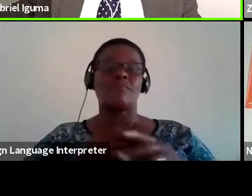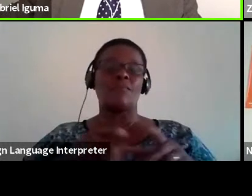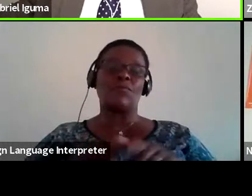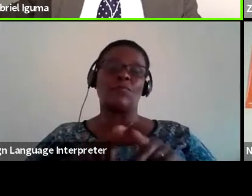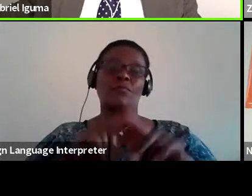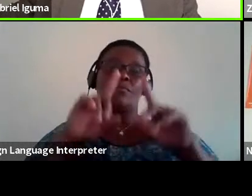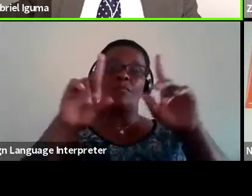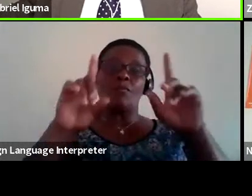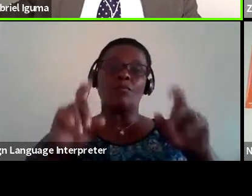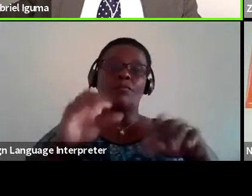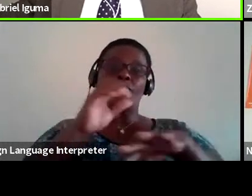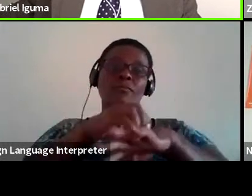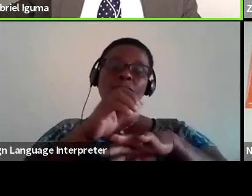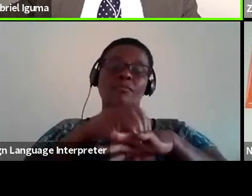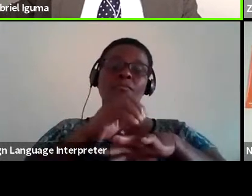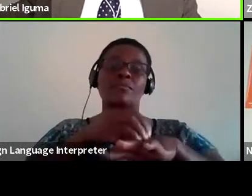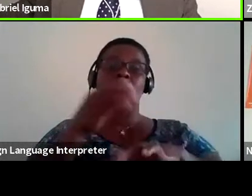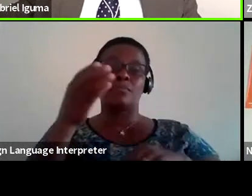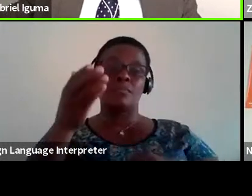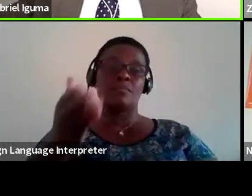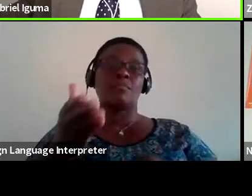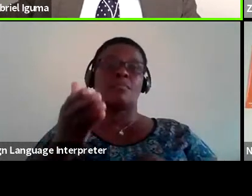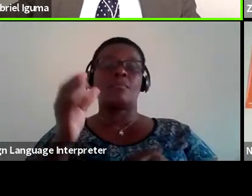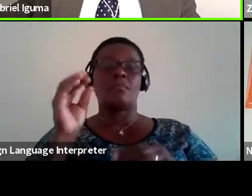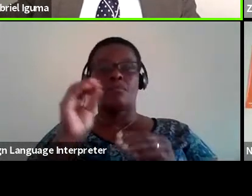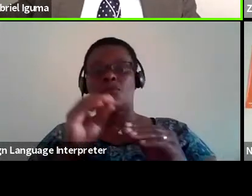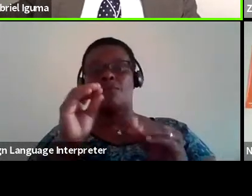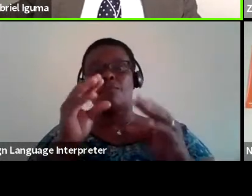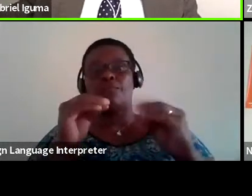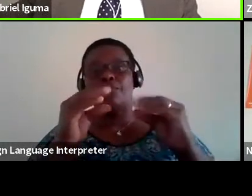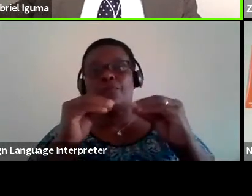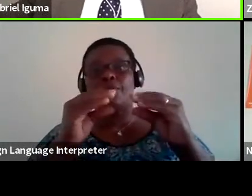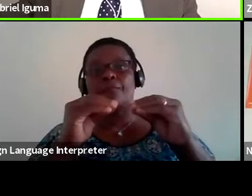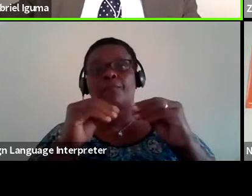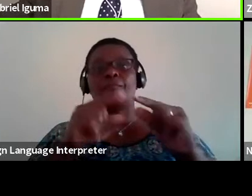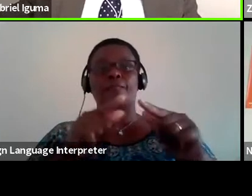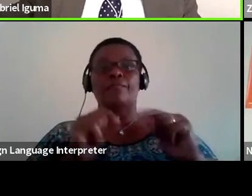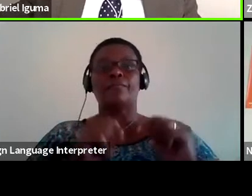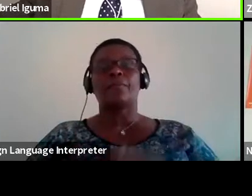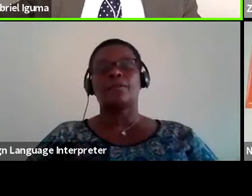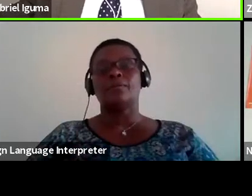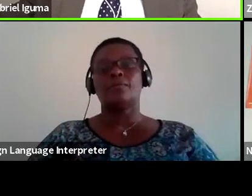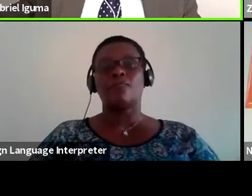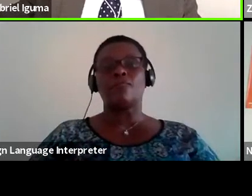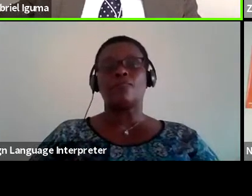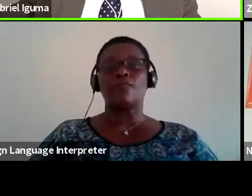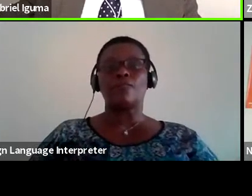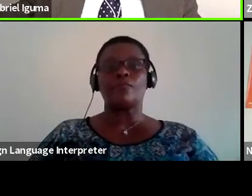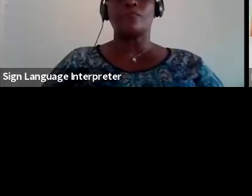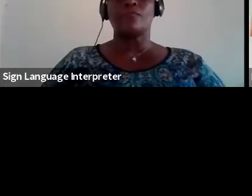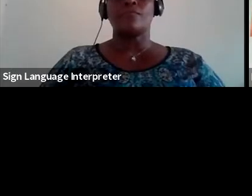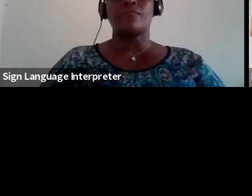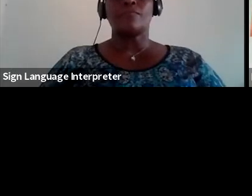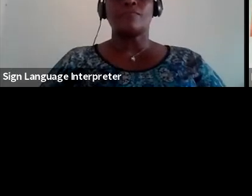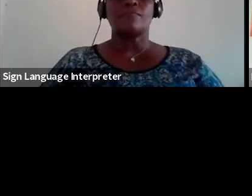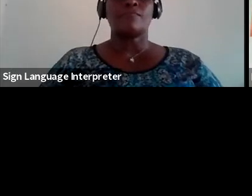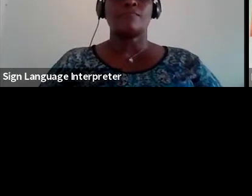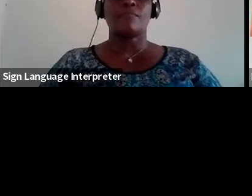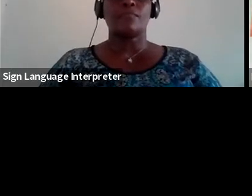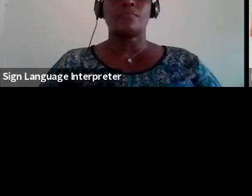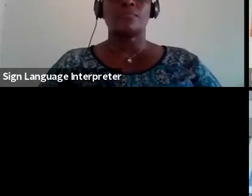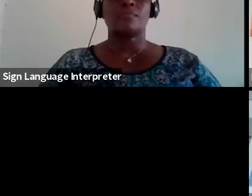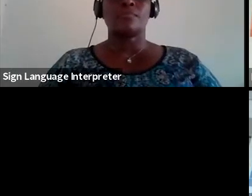comments in the queue, not the Q&A, but the chat tab that's at the bottom of many of our